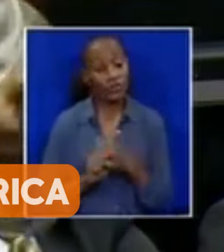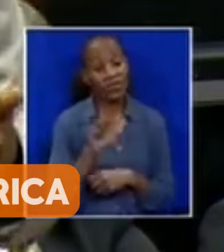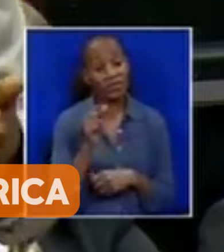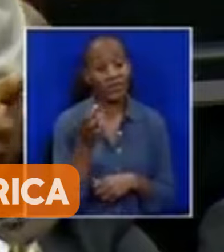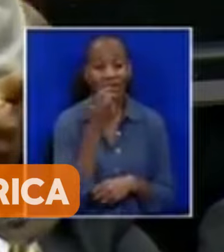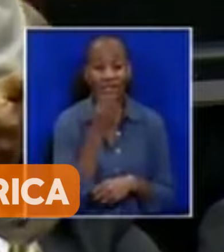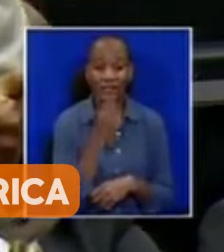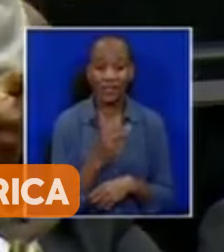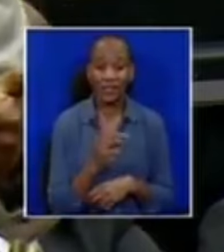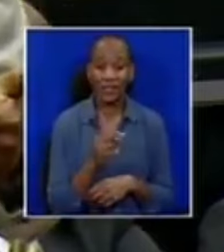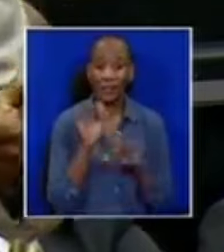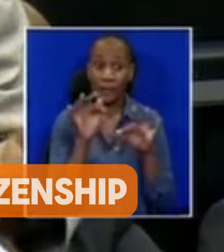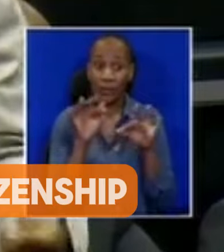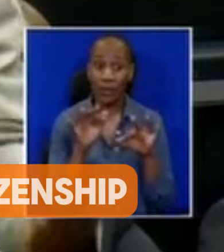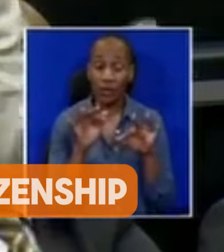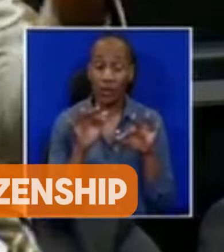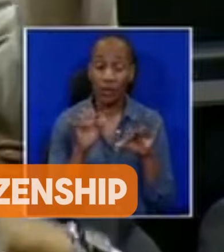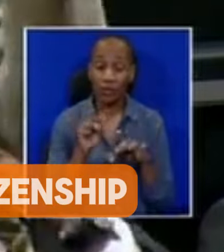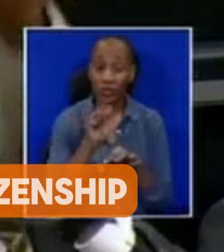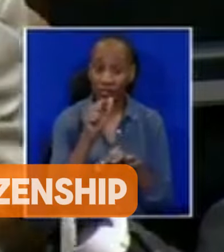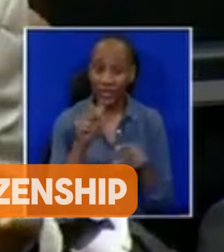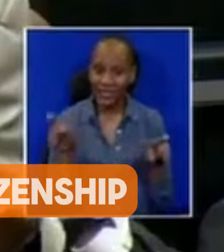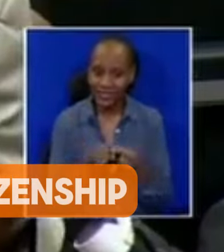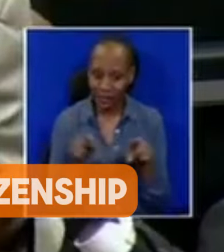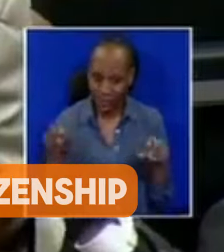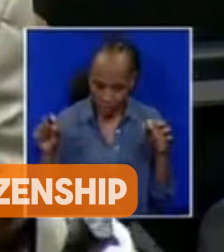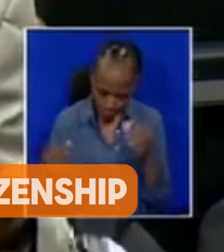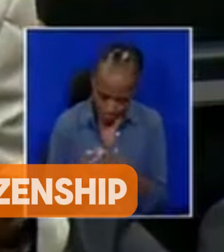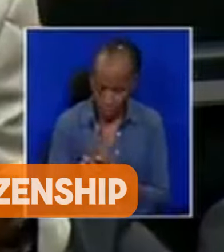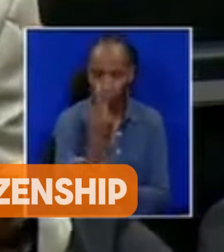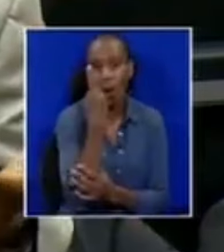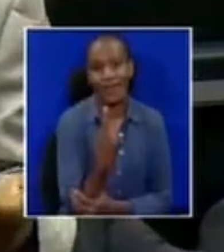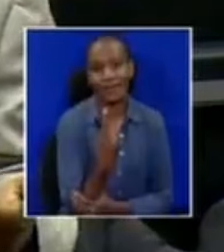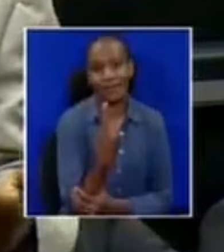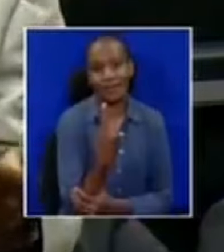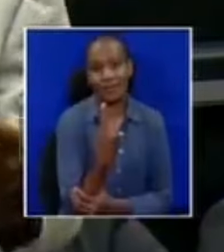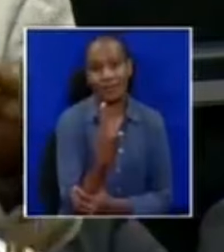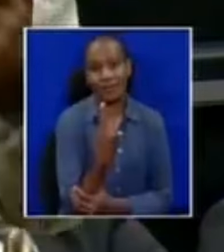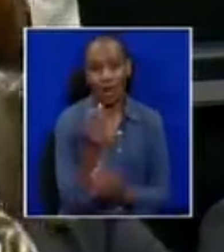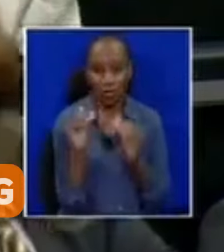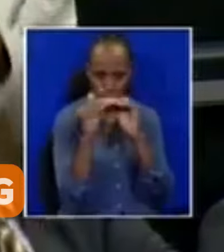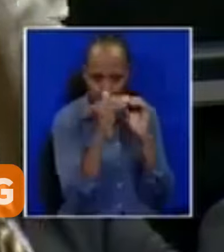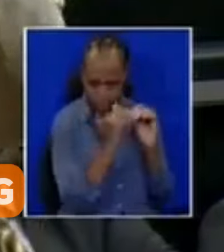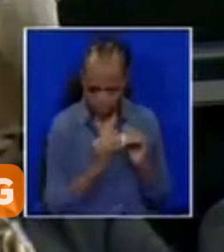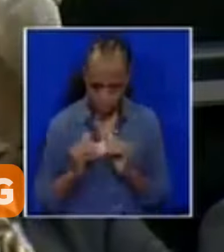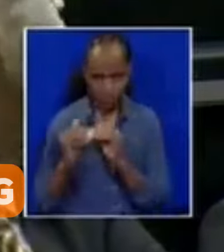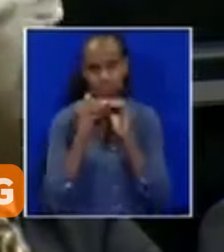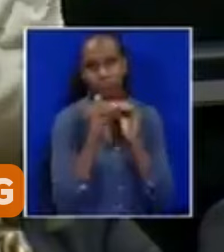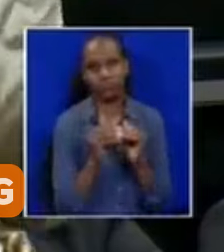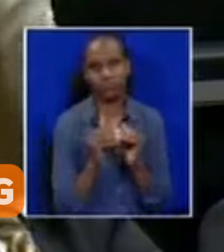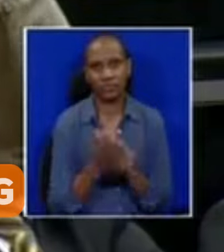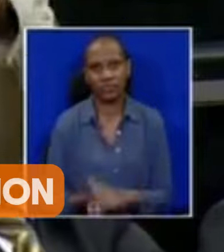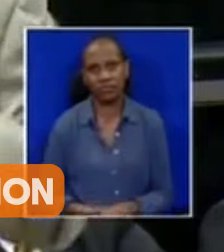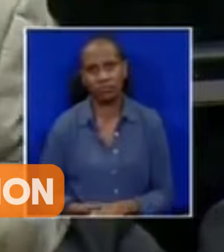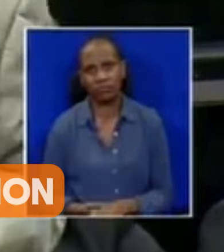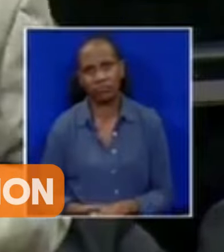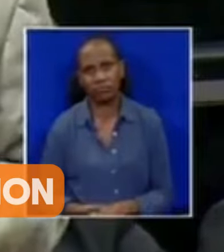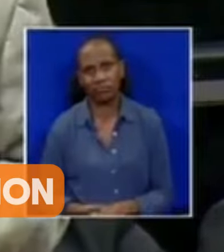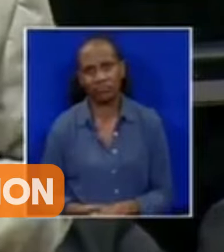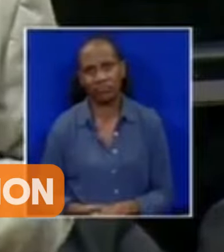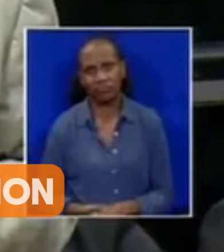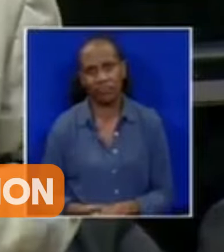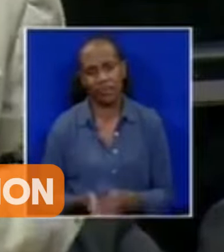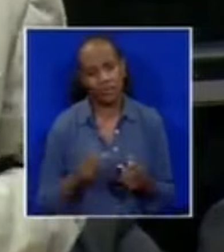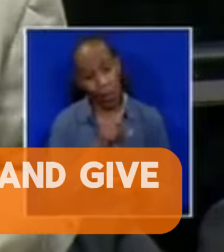only one South Africa. It says there's a common citizenship. Now you started saying, and I asked